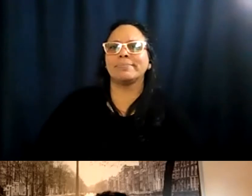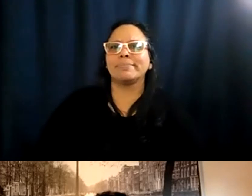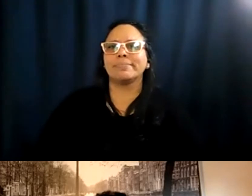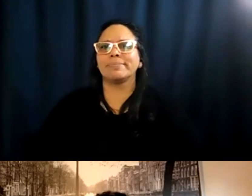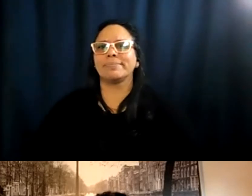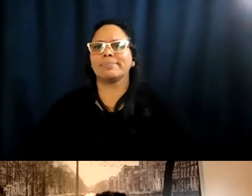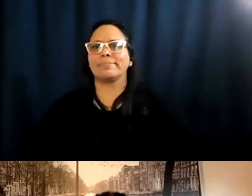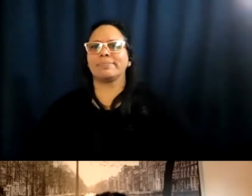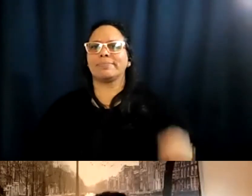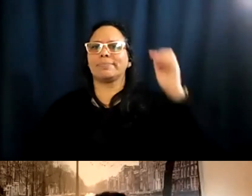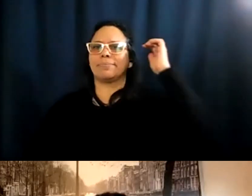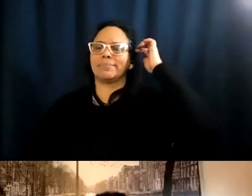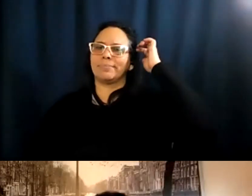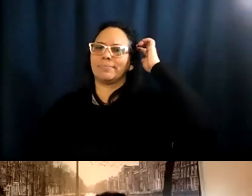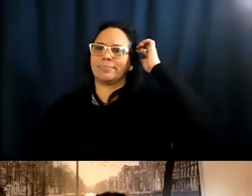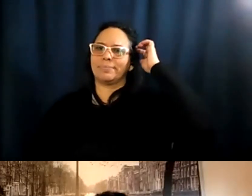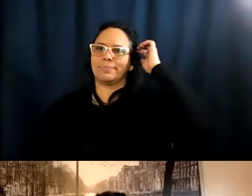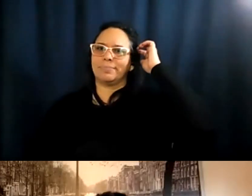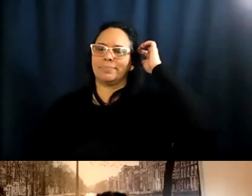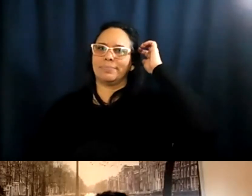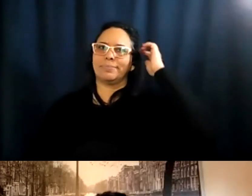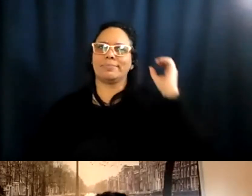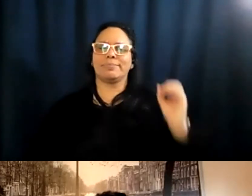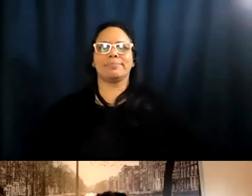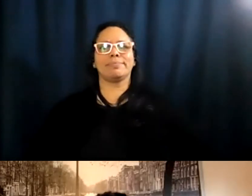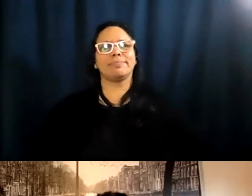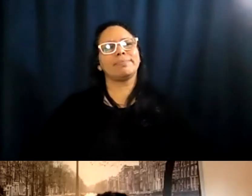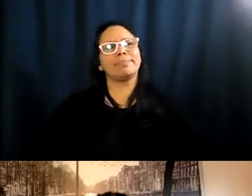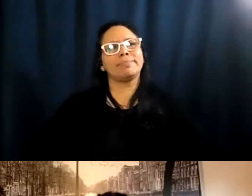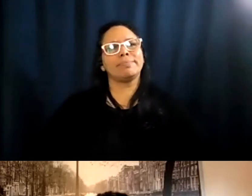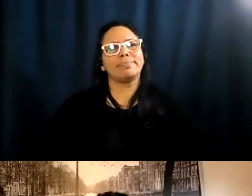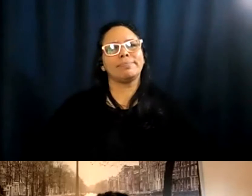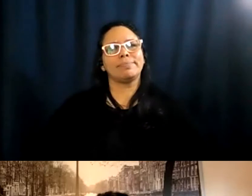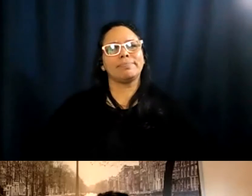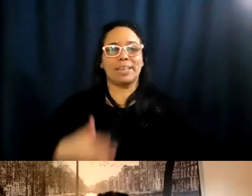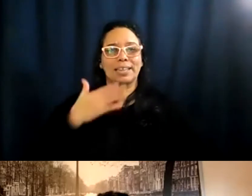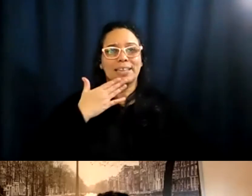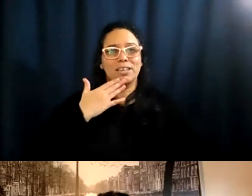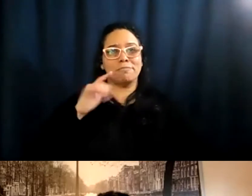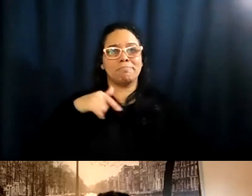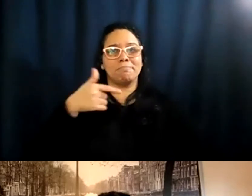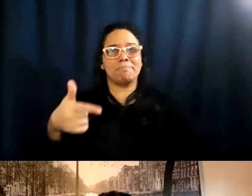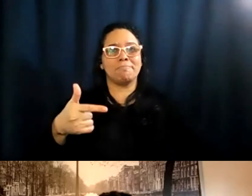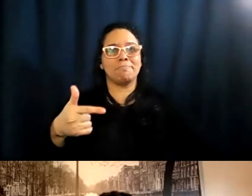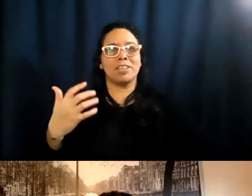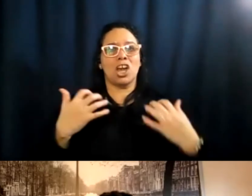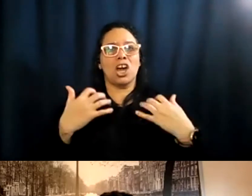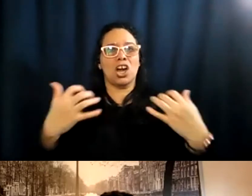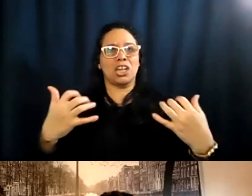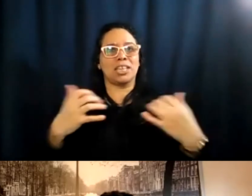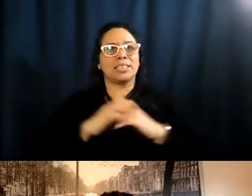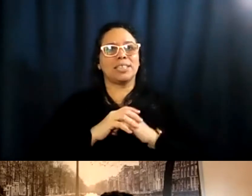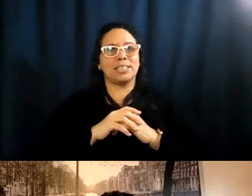Thank you. And then since y'all answered that question, I'd like to turn it all around to the audience. And what are your responses to